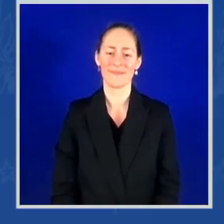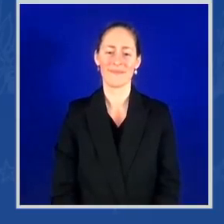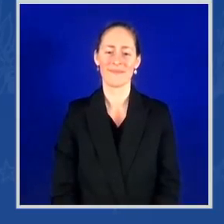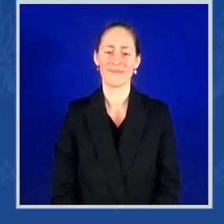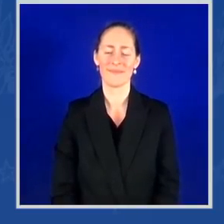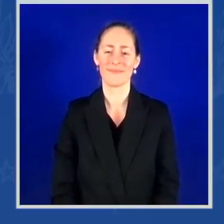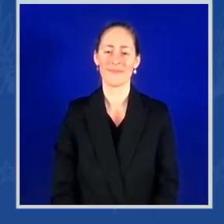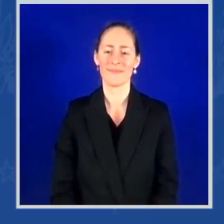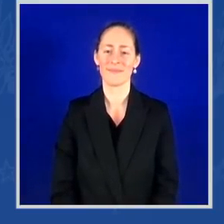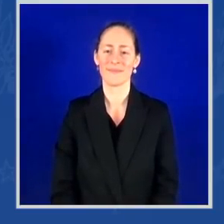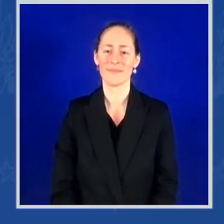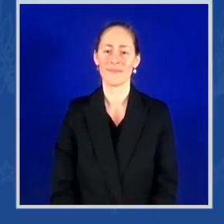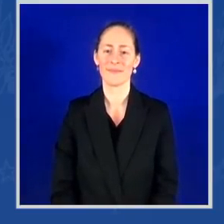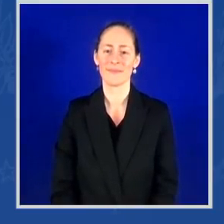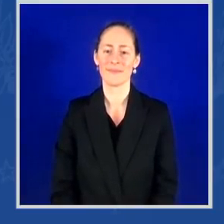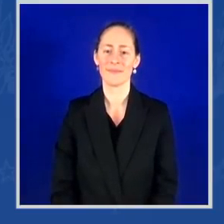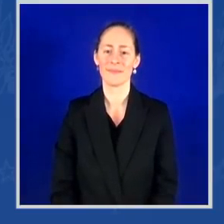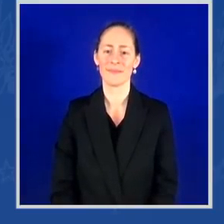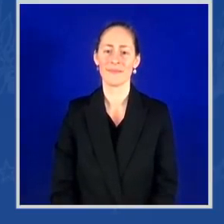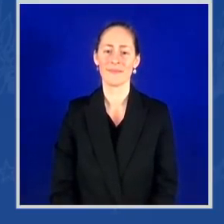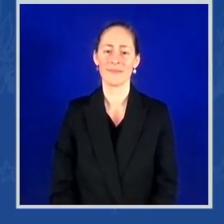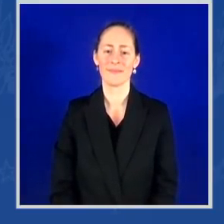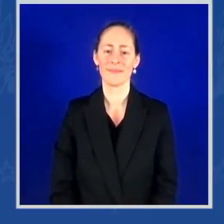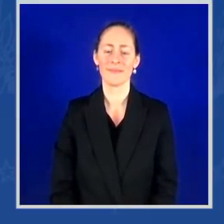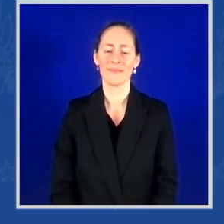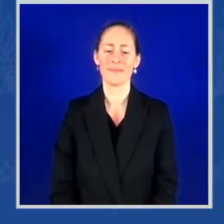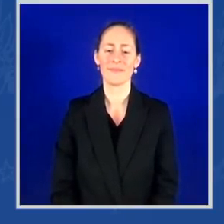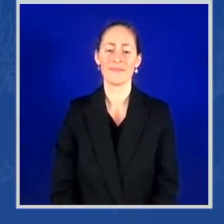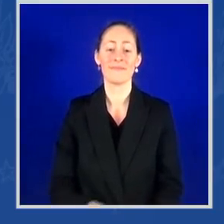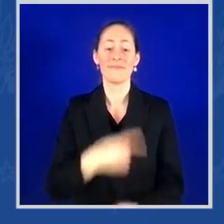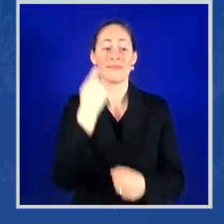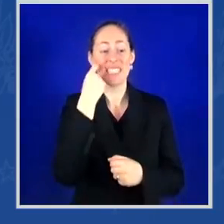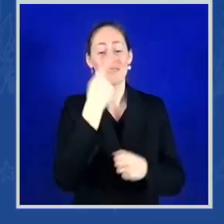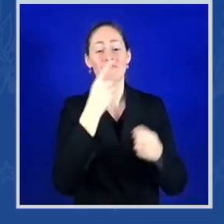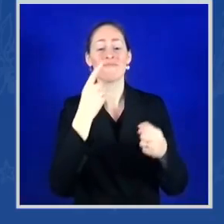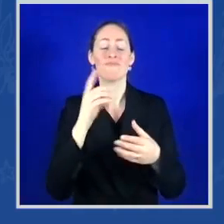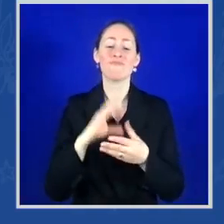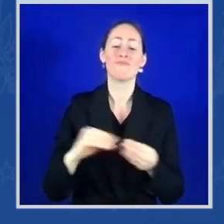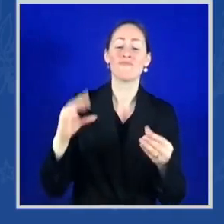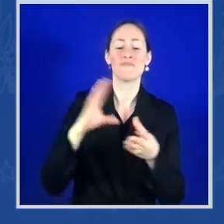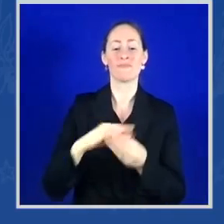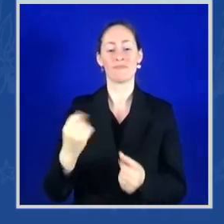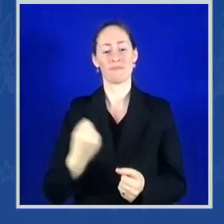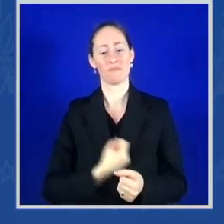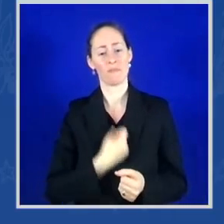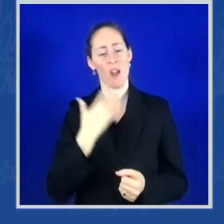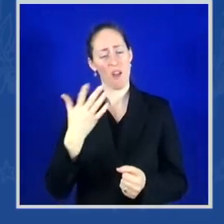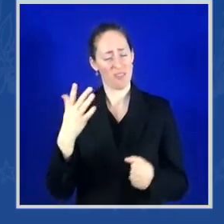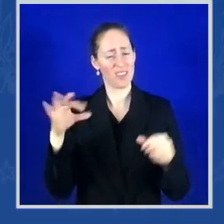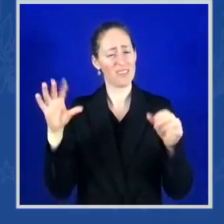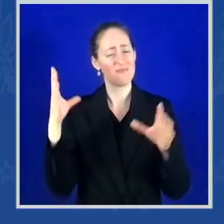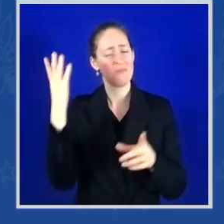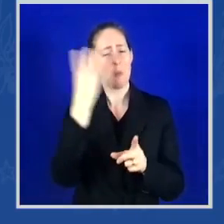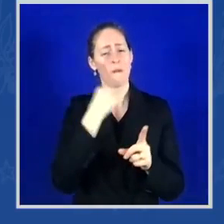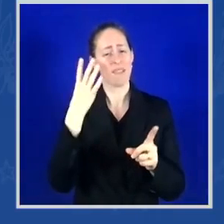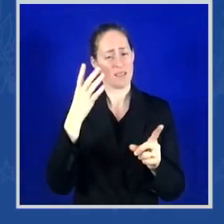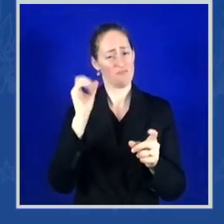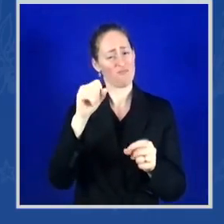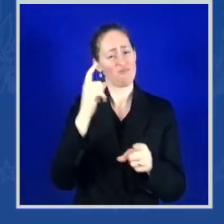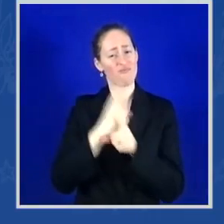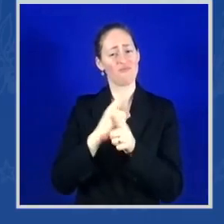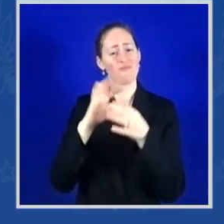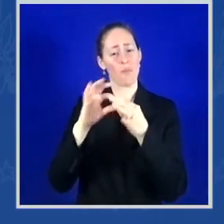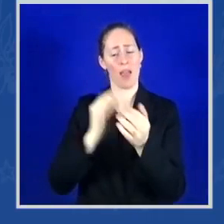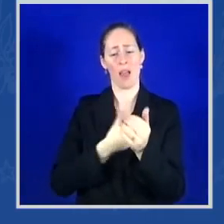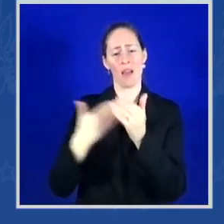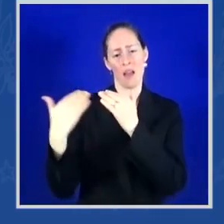was extraordinary. And it talked about our obligation. It talked about those values. Those are the values that we honor here every